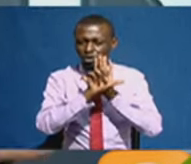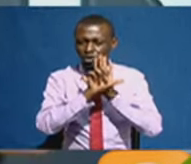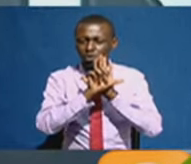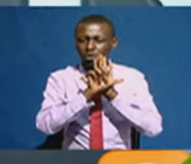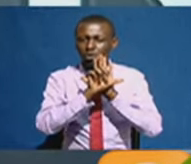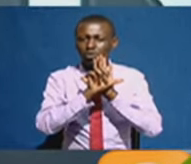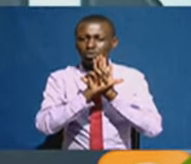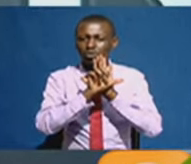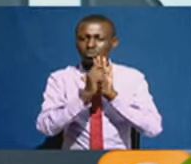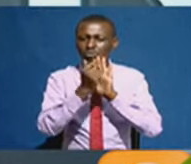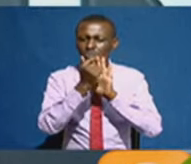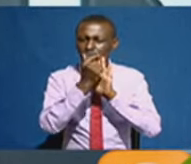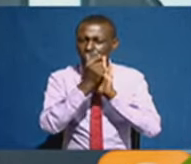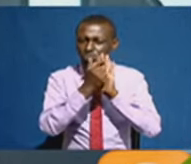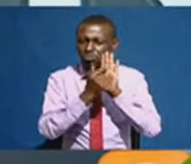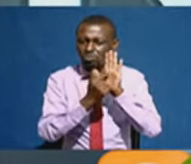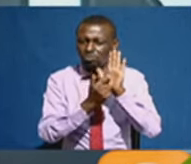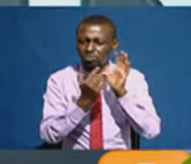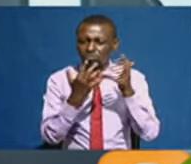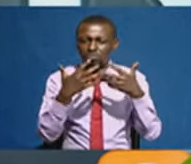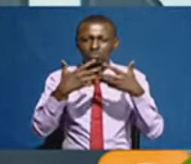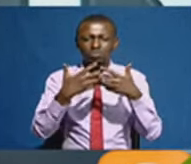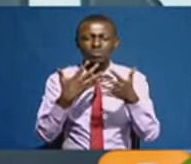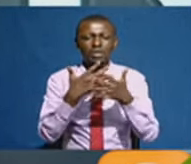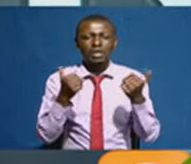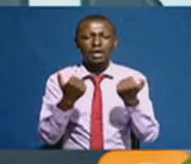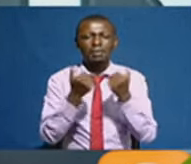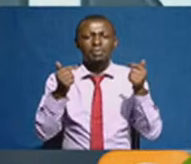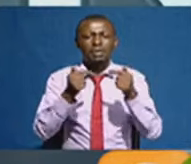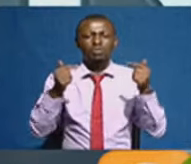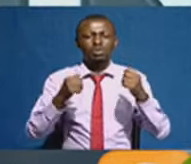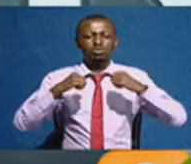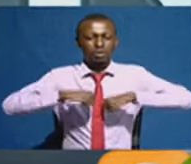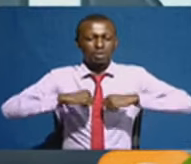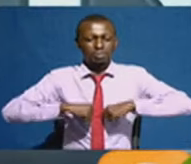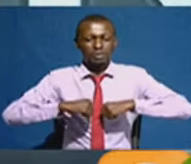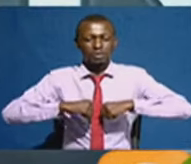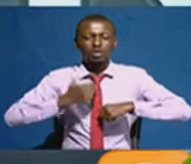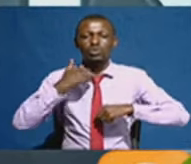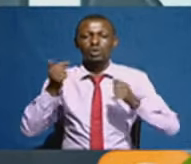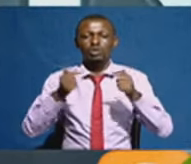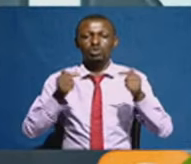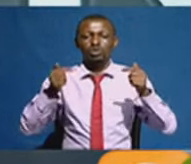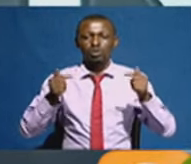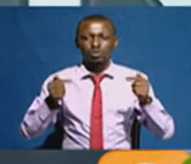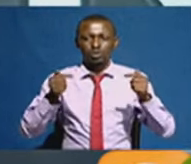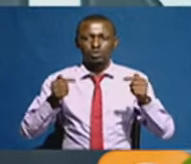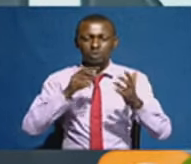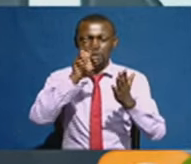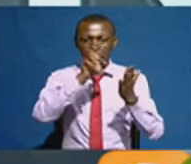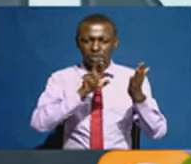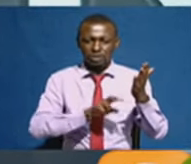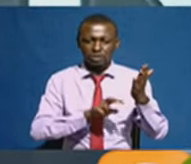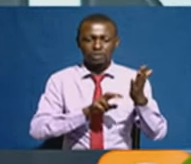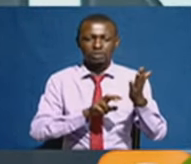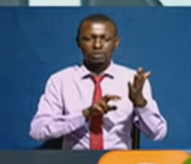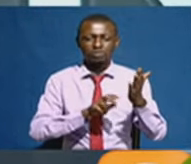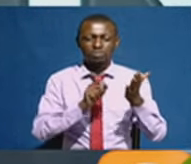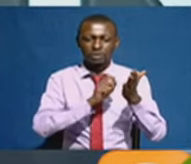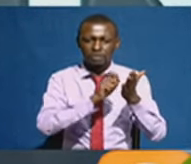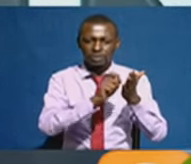these things that they're now trying to dispute from this agreement. If they want to repudiate everything that was done and said here and